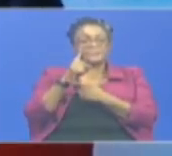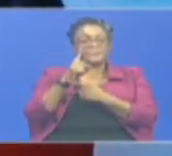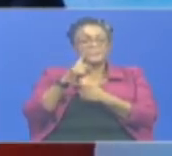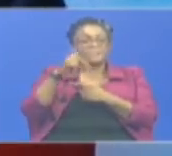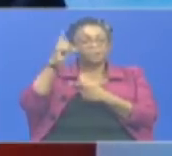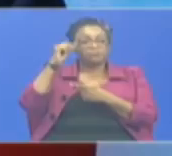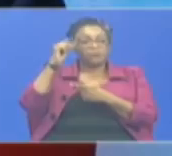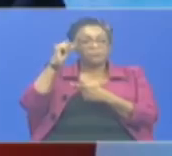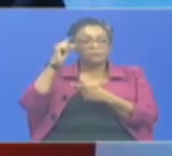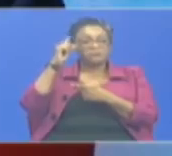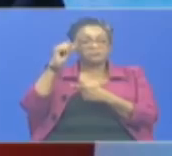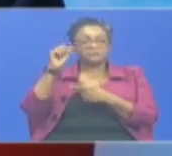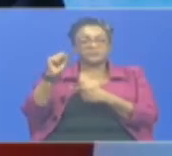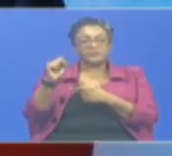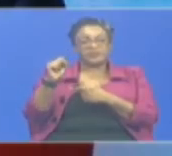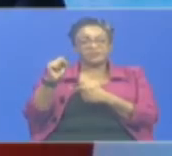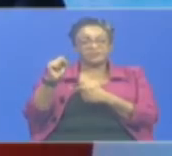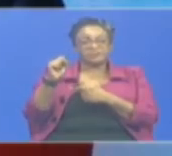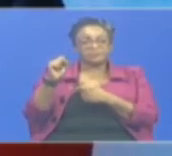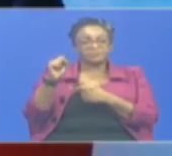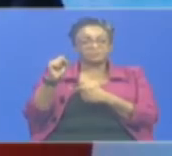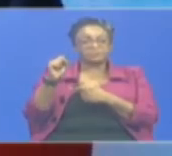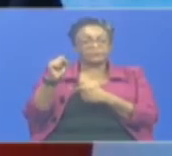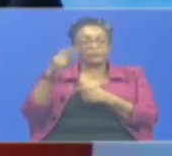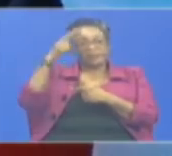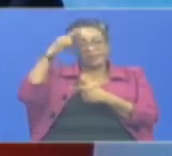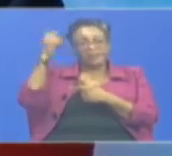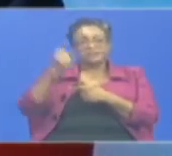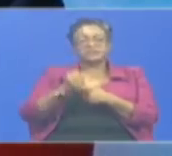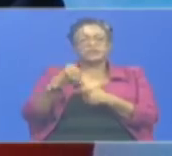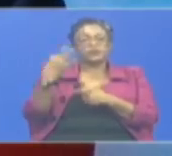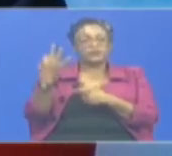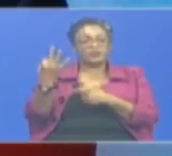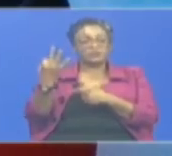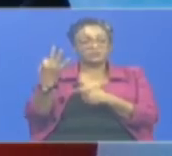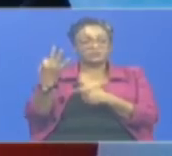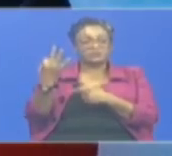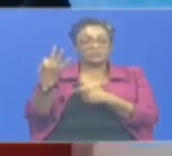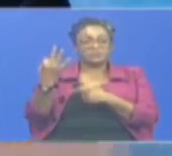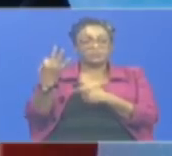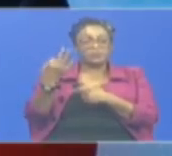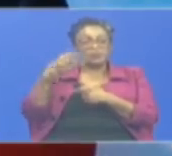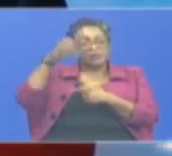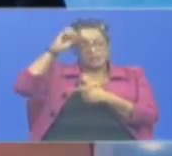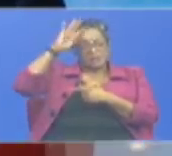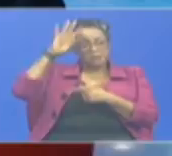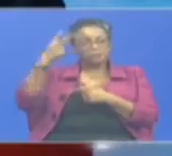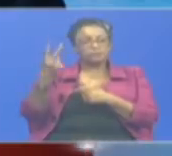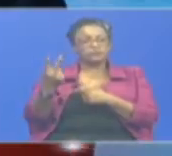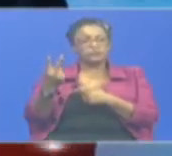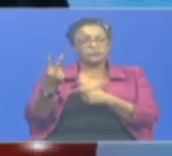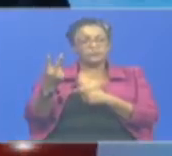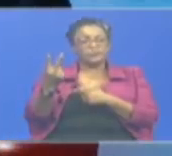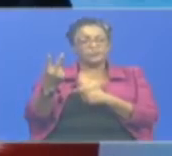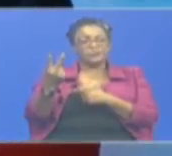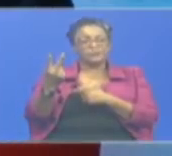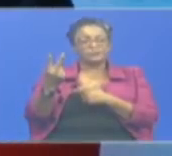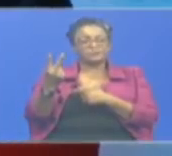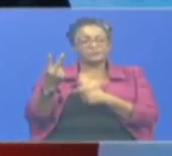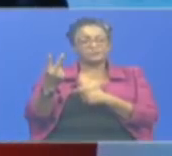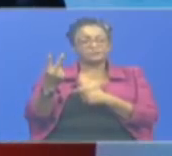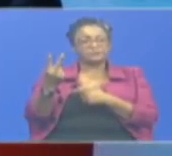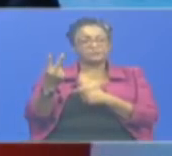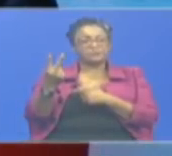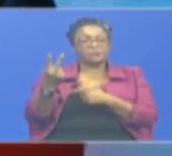Mombasa, 5 cases. Kajiado, 3 cases. Kiambu, 2 cases.